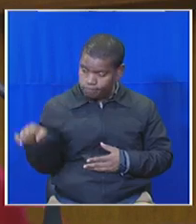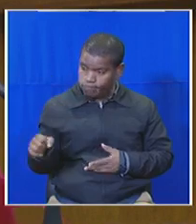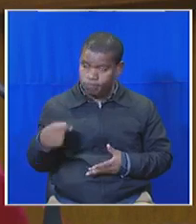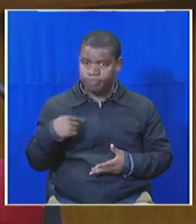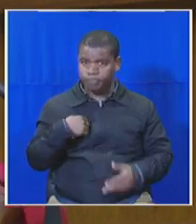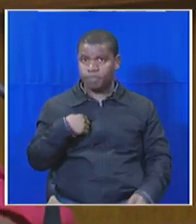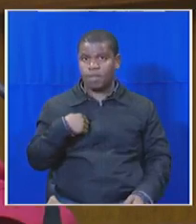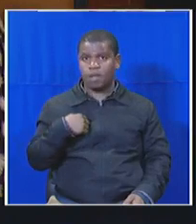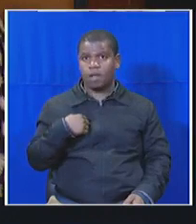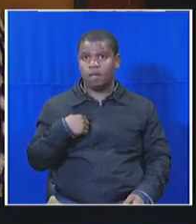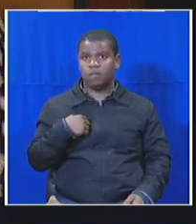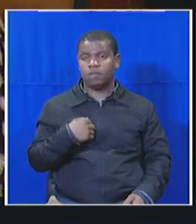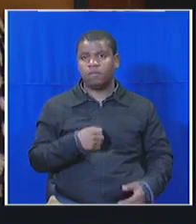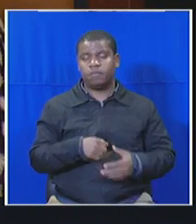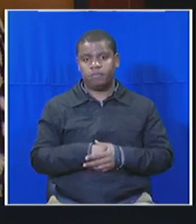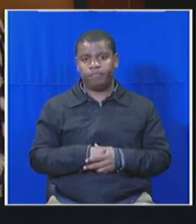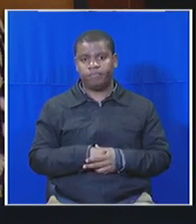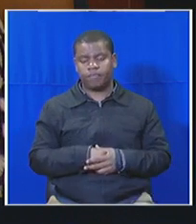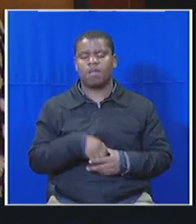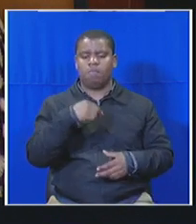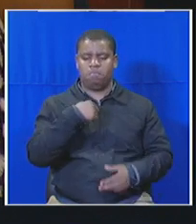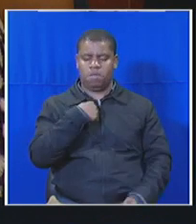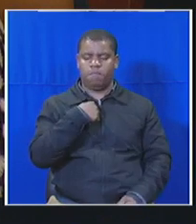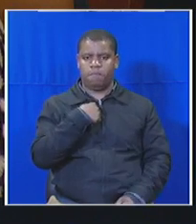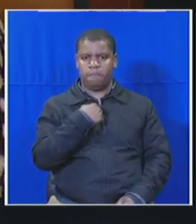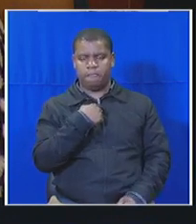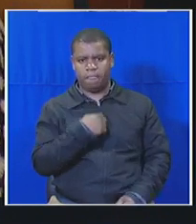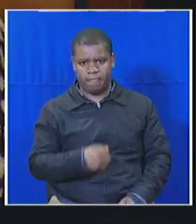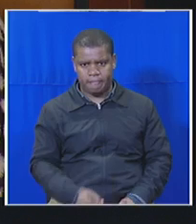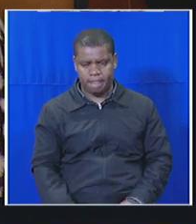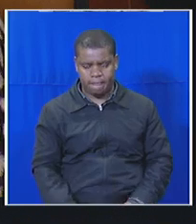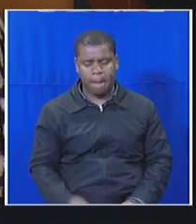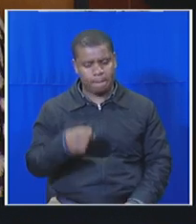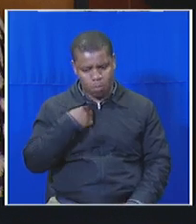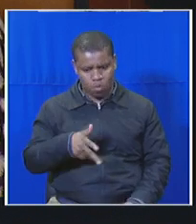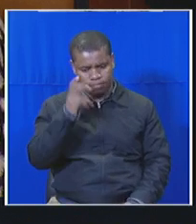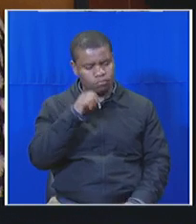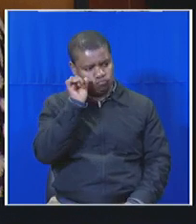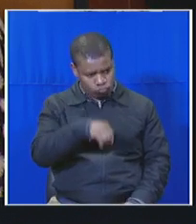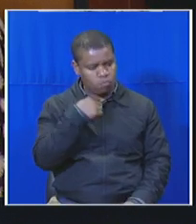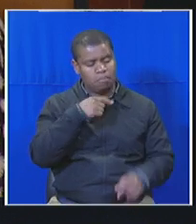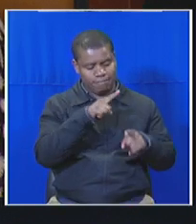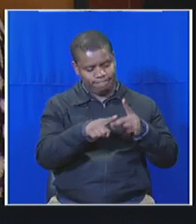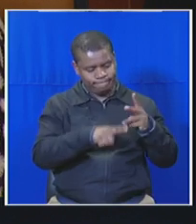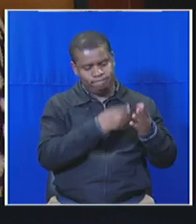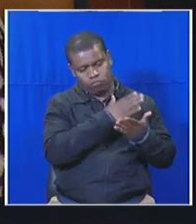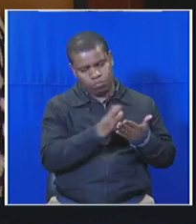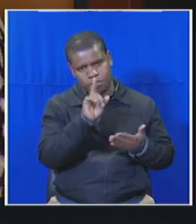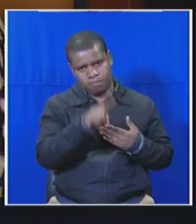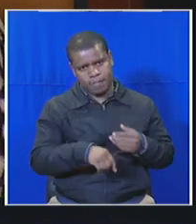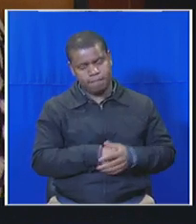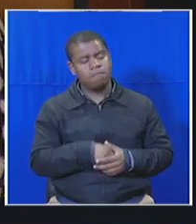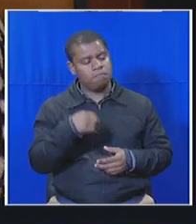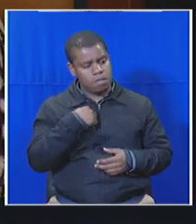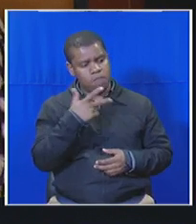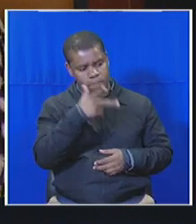Angidluleke. Sikuzwile nathi njomane kodwa ke kufuneka uhoxise lokho okushilo. Okay, hayi ngizwile-ke. Cha. Hlala.